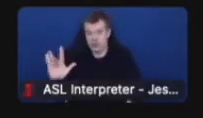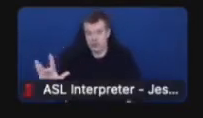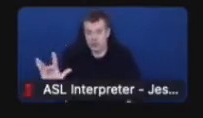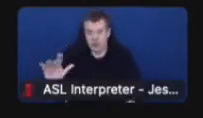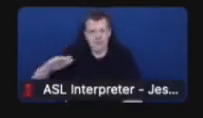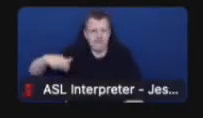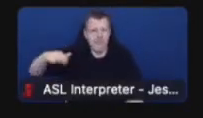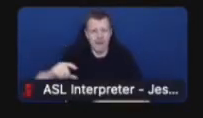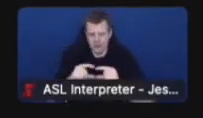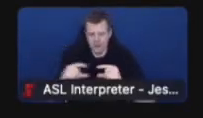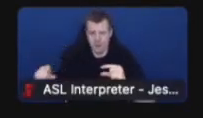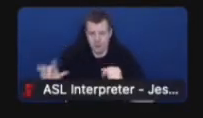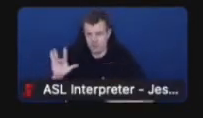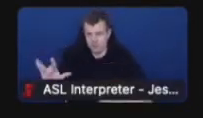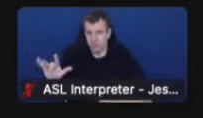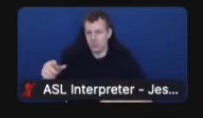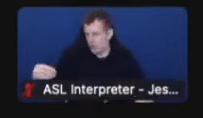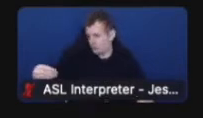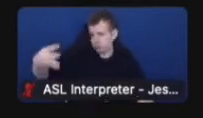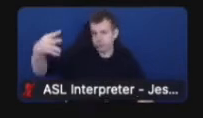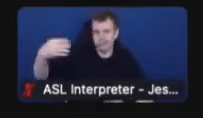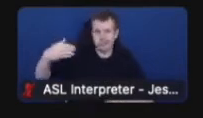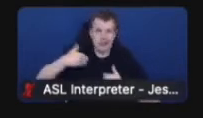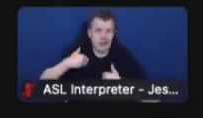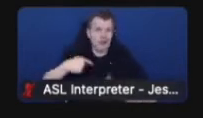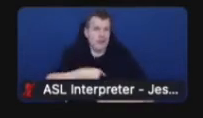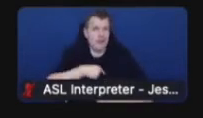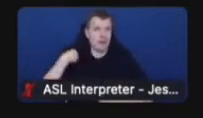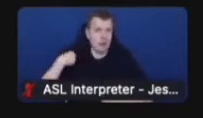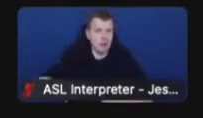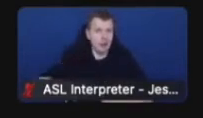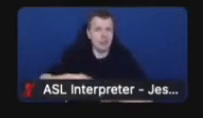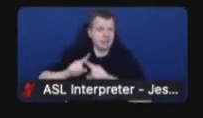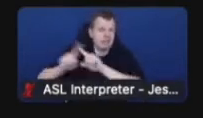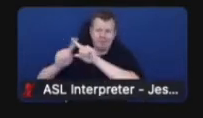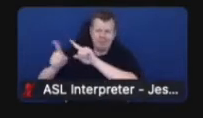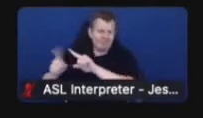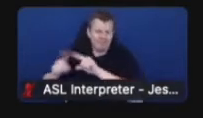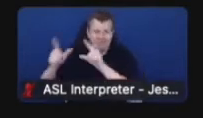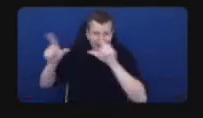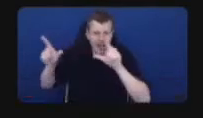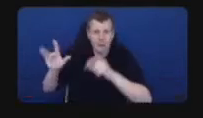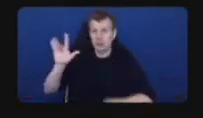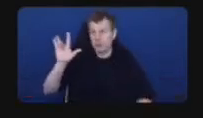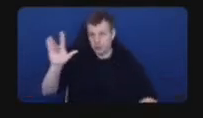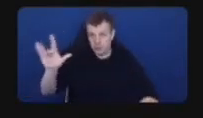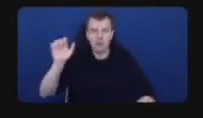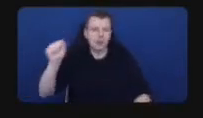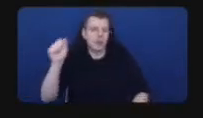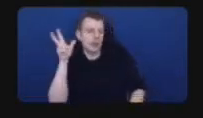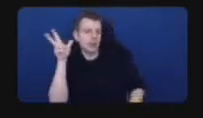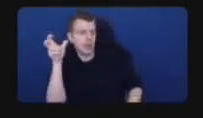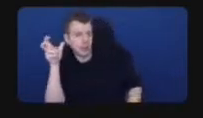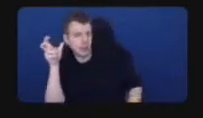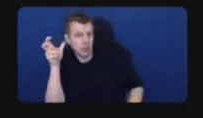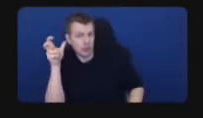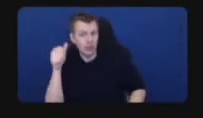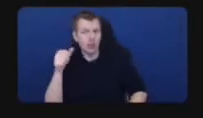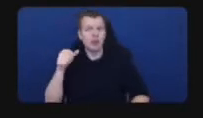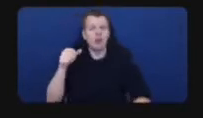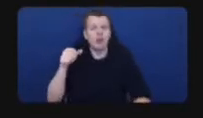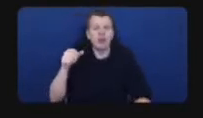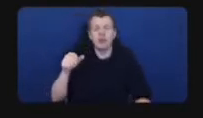and then choose which language you would like to use. So you'll see the list of languages when you click the small